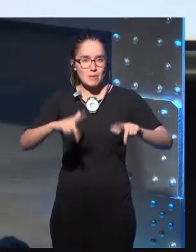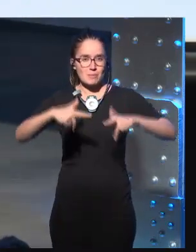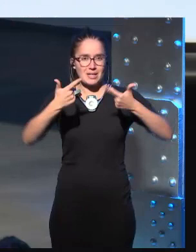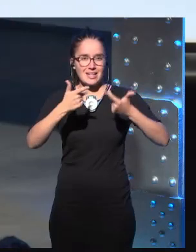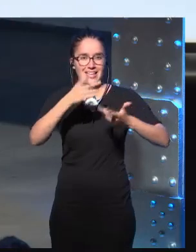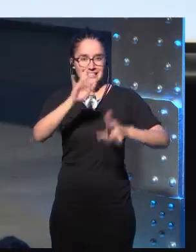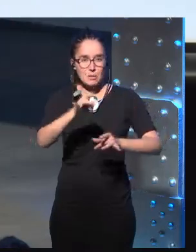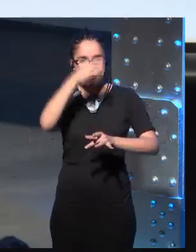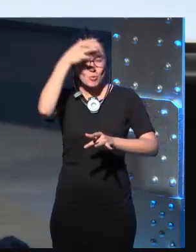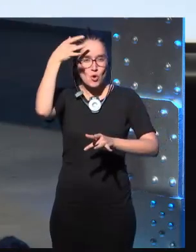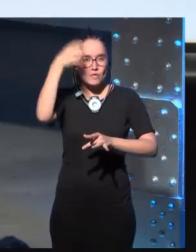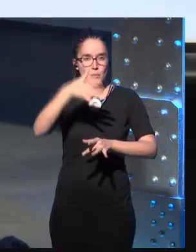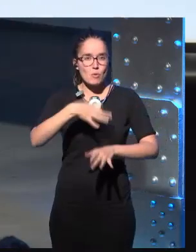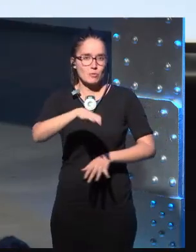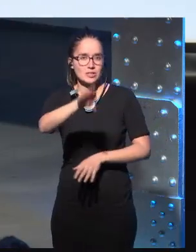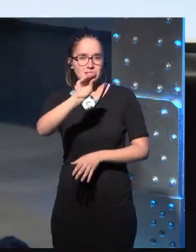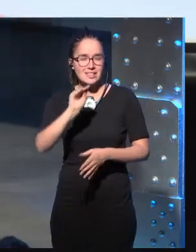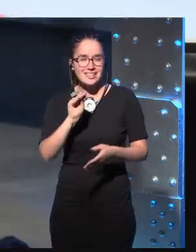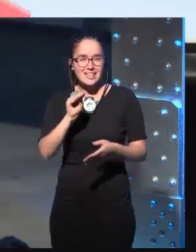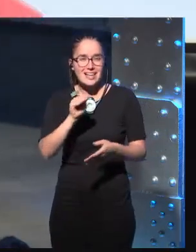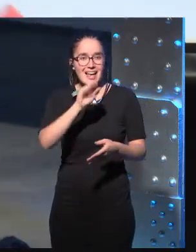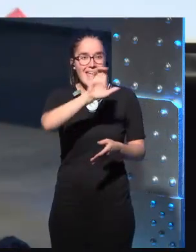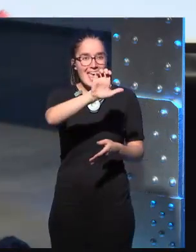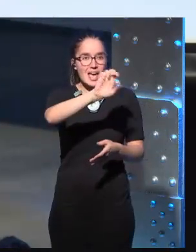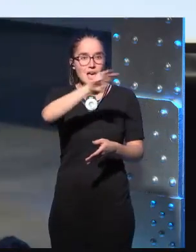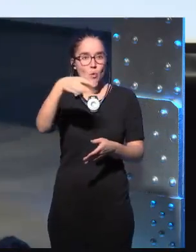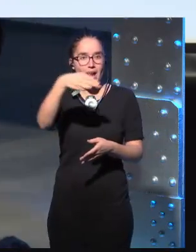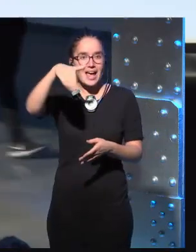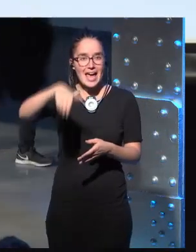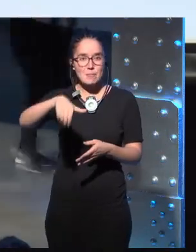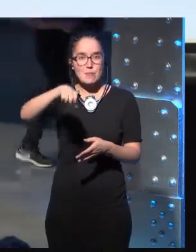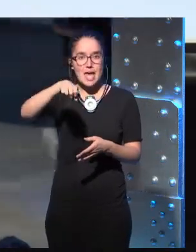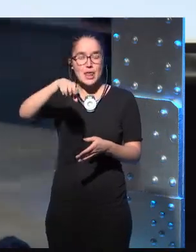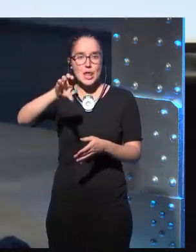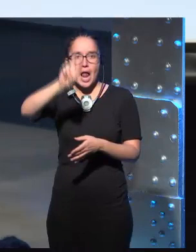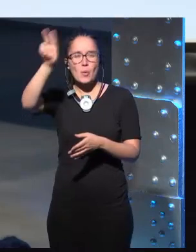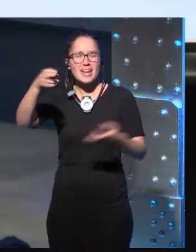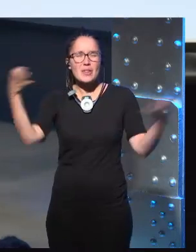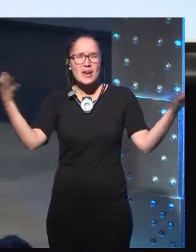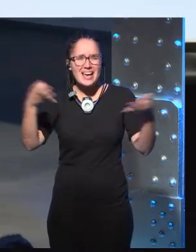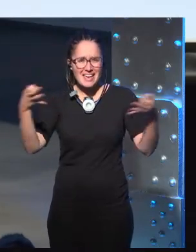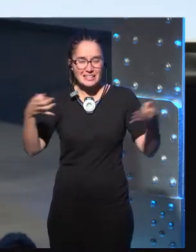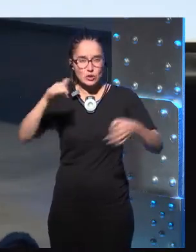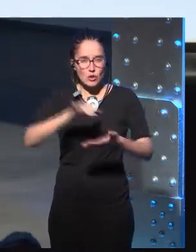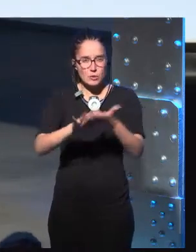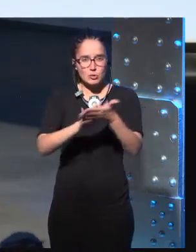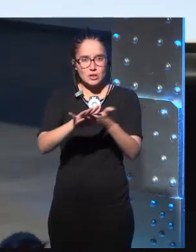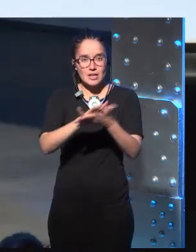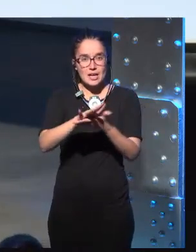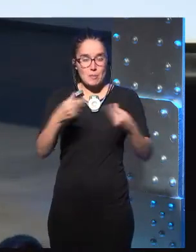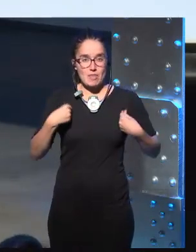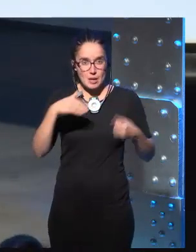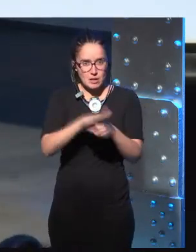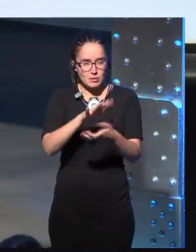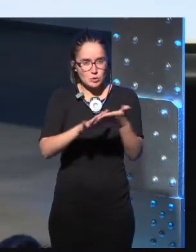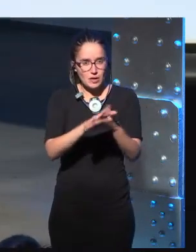The Universe in your hand, and also How to Understand E equals MC squared. So we'll be talking a little